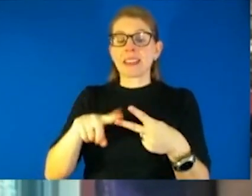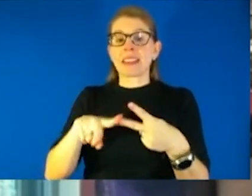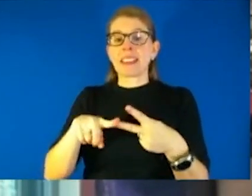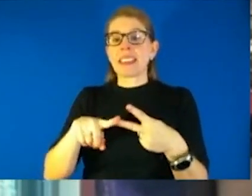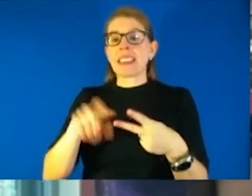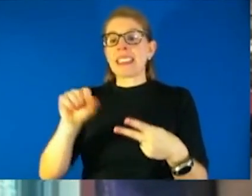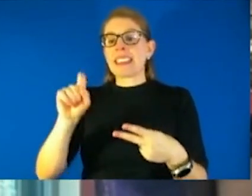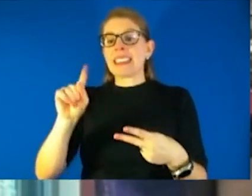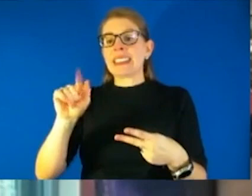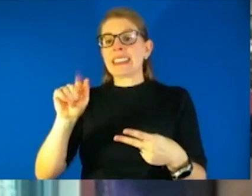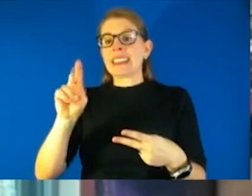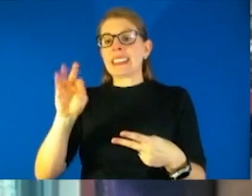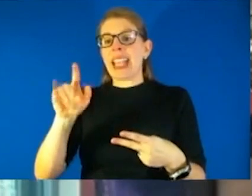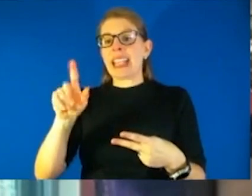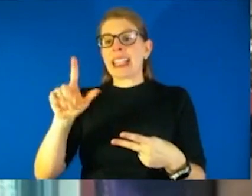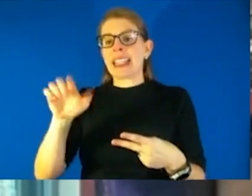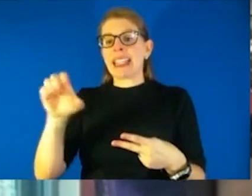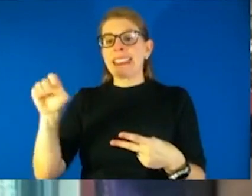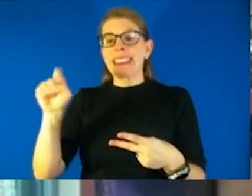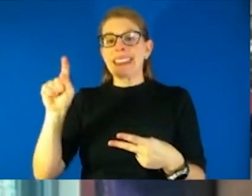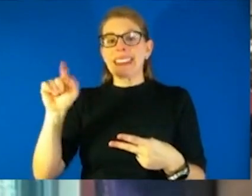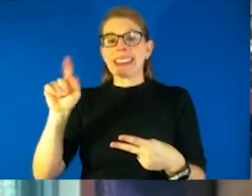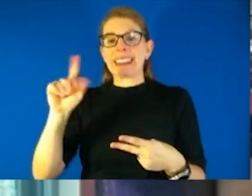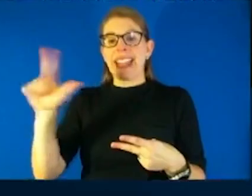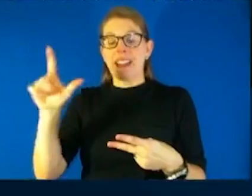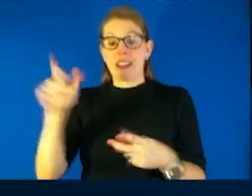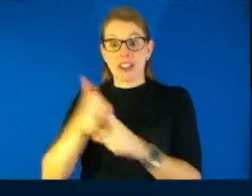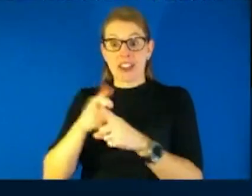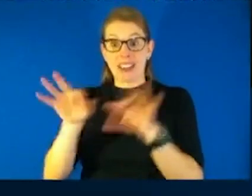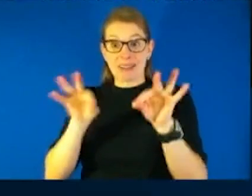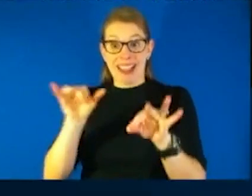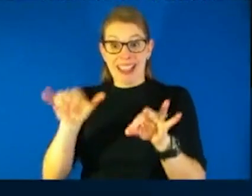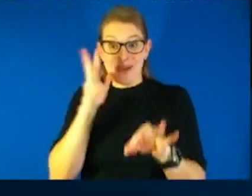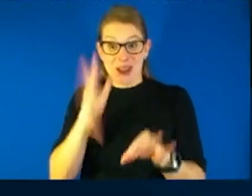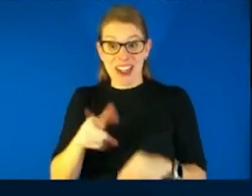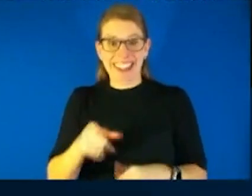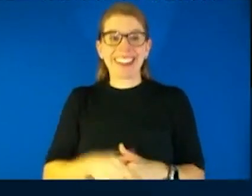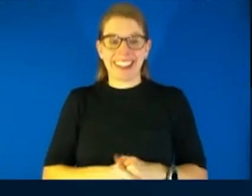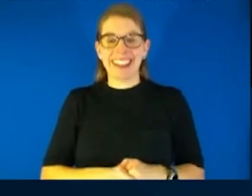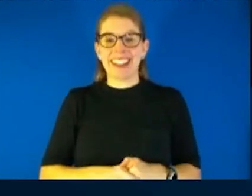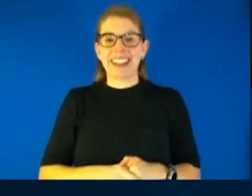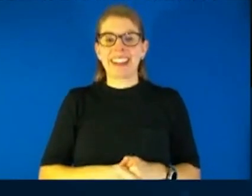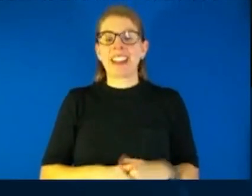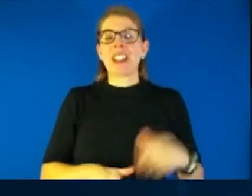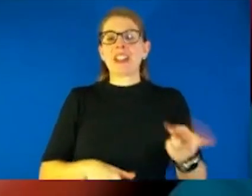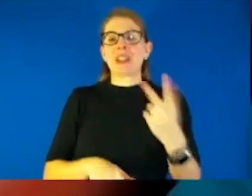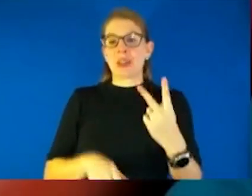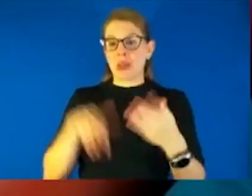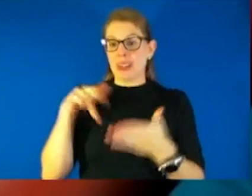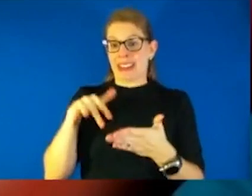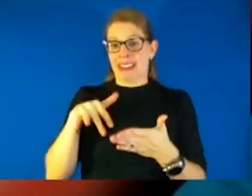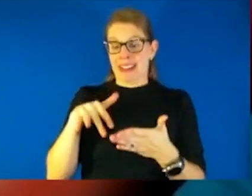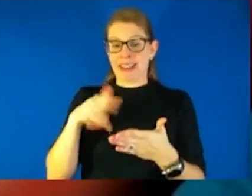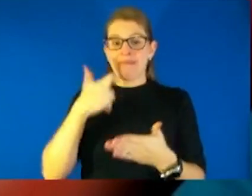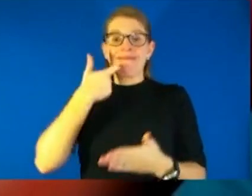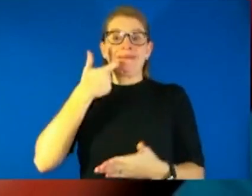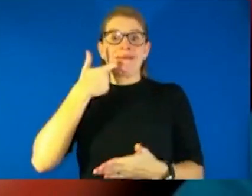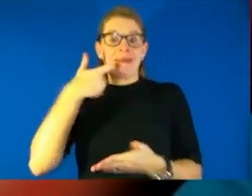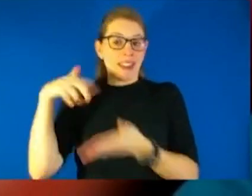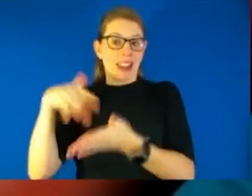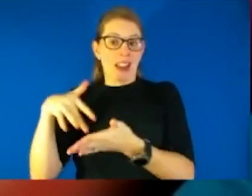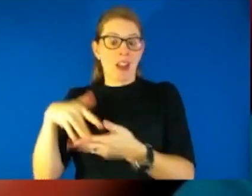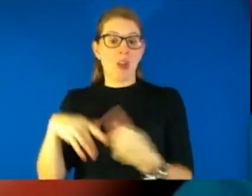and all sorts of things. So Juergen, you were going to tell us about that. Yes, we did actually 2 studies, a recent one. We did one